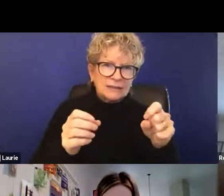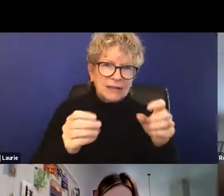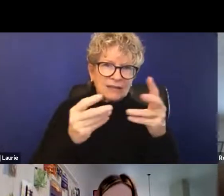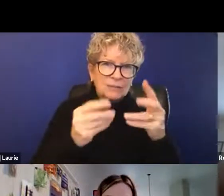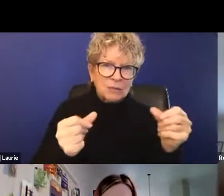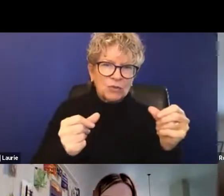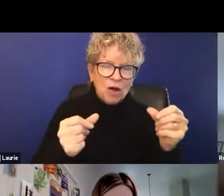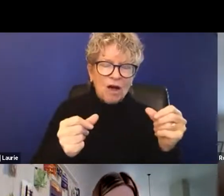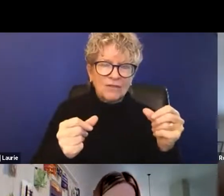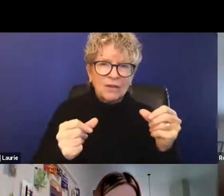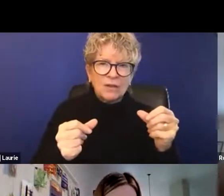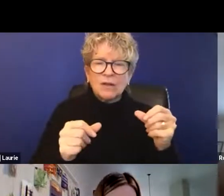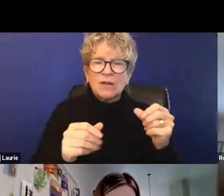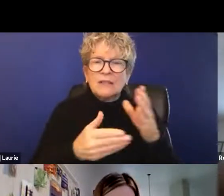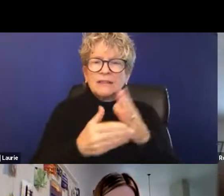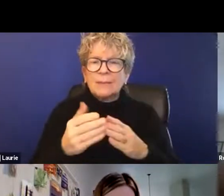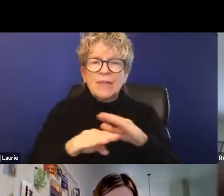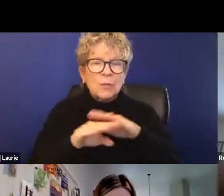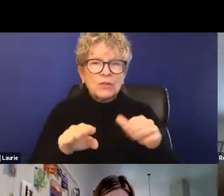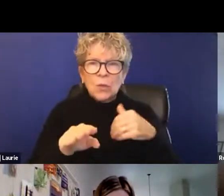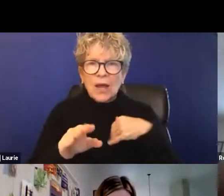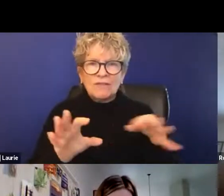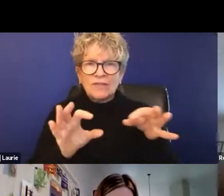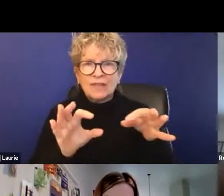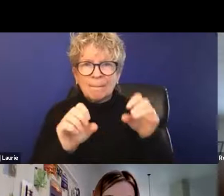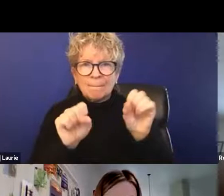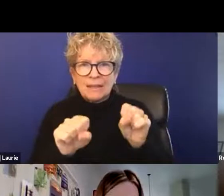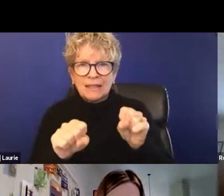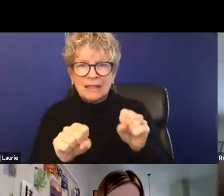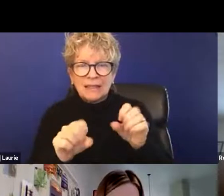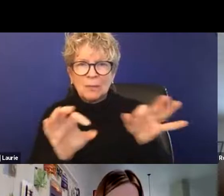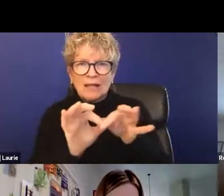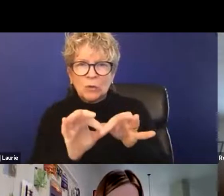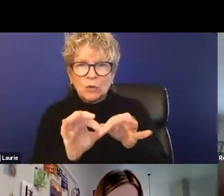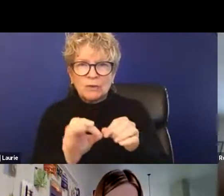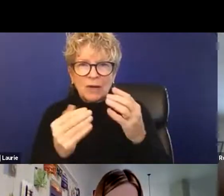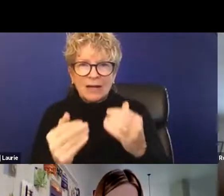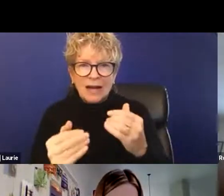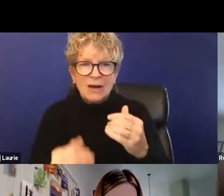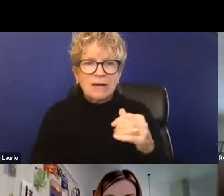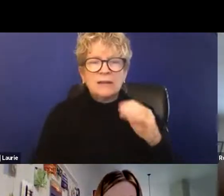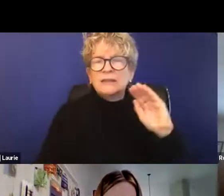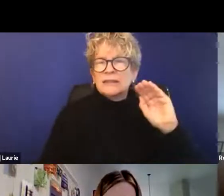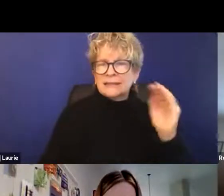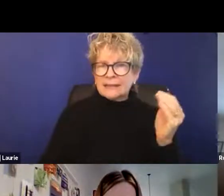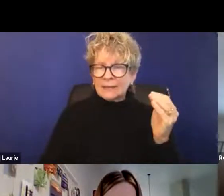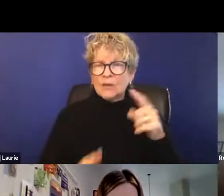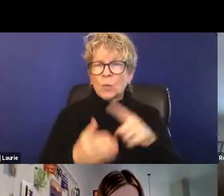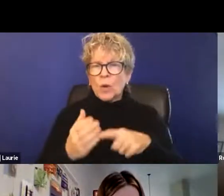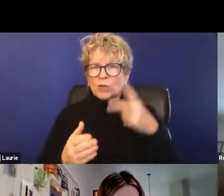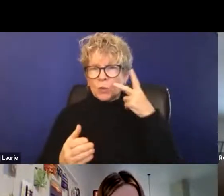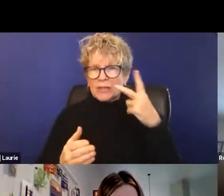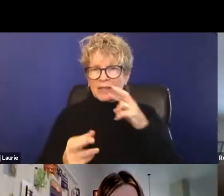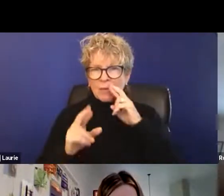we have those connectivities in order to be able to do at this point. And so, Michael, it sounds like what you're seeing in the report also